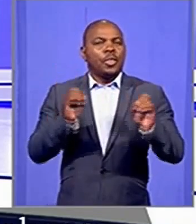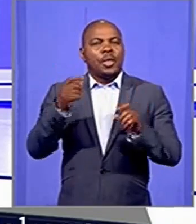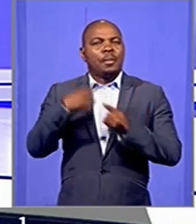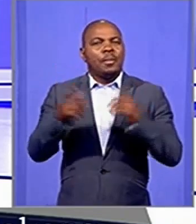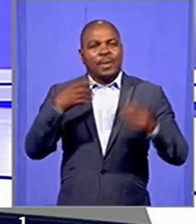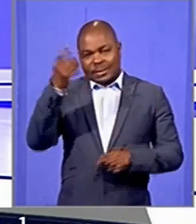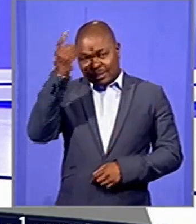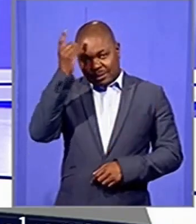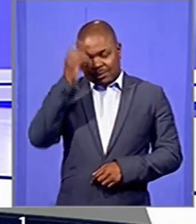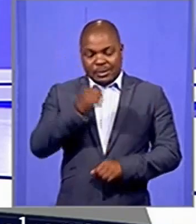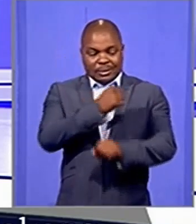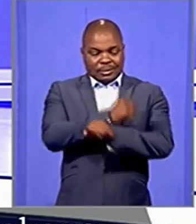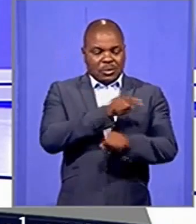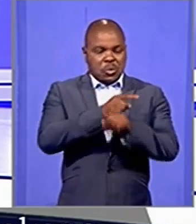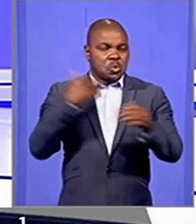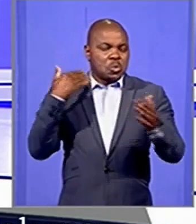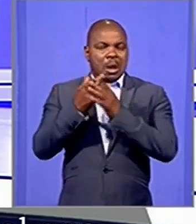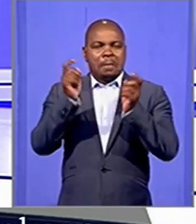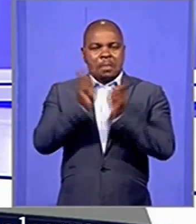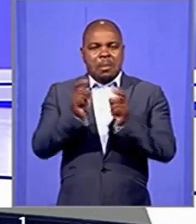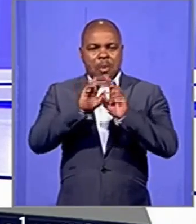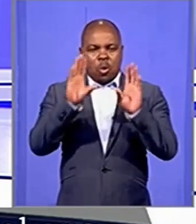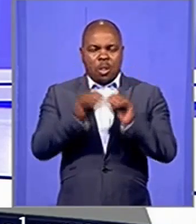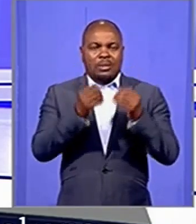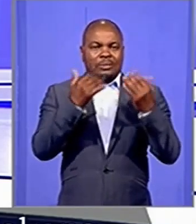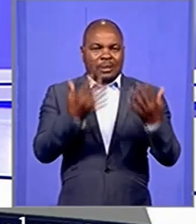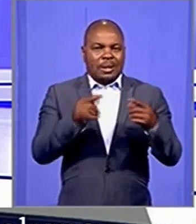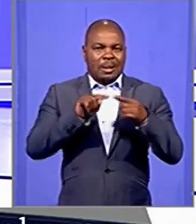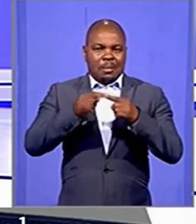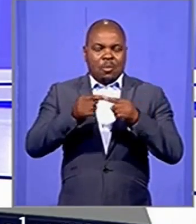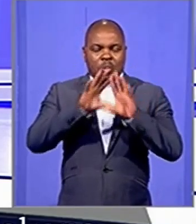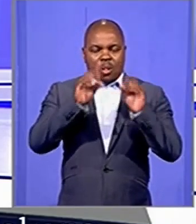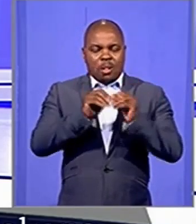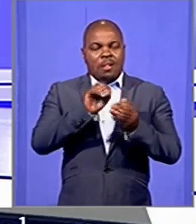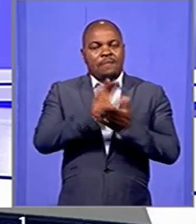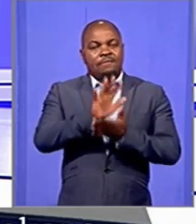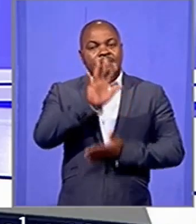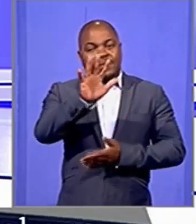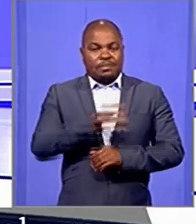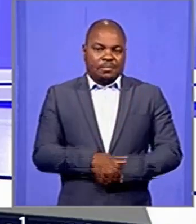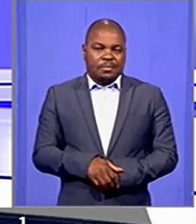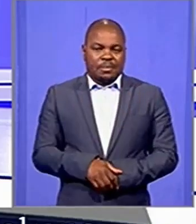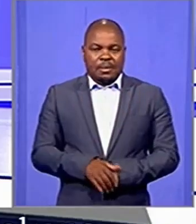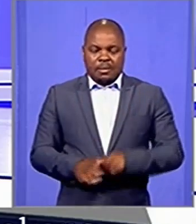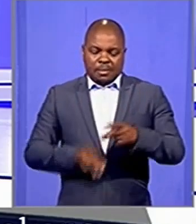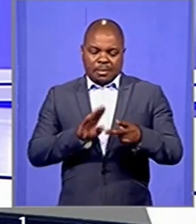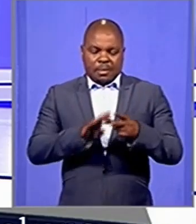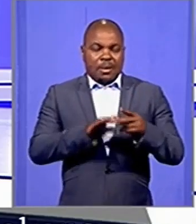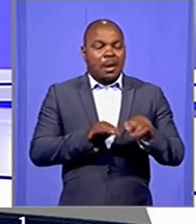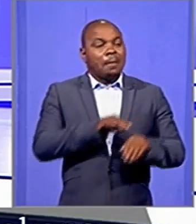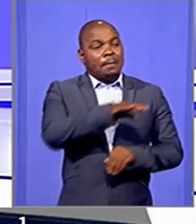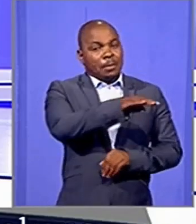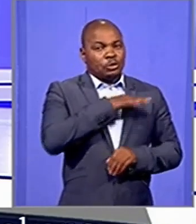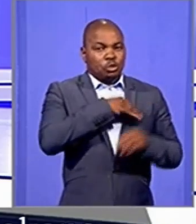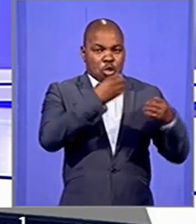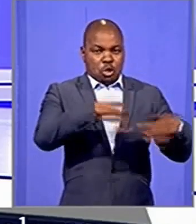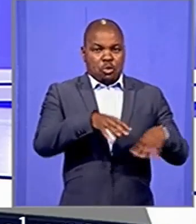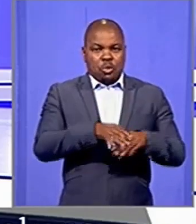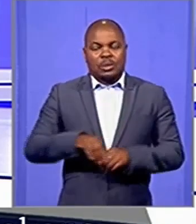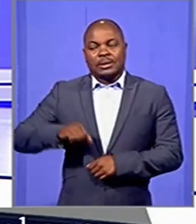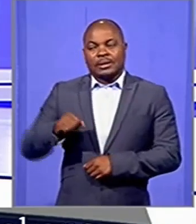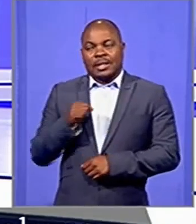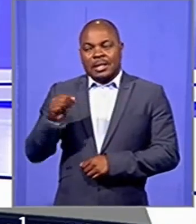jeno. Pirates e se bapetse dipapadi tse 10 mme e na le dintlha tse 15. Papading e nngwe AmaZulu e hlotswe ka ntlha ho noto